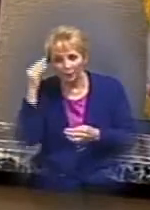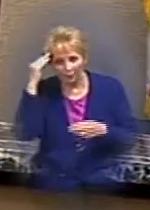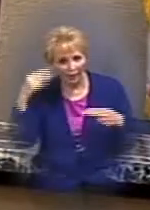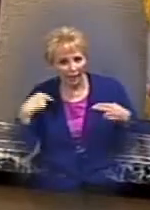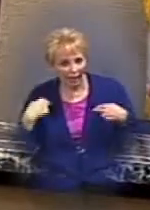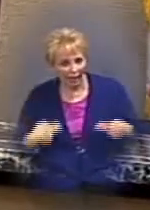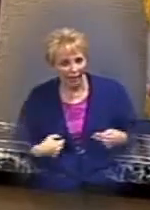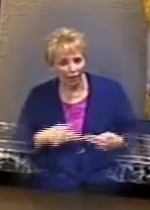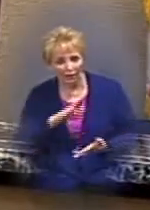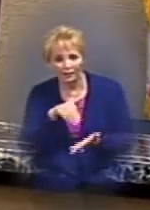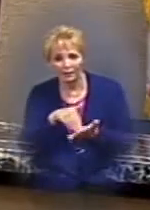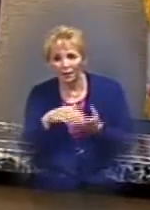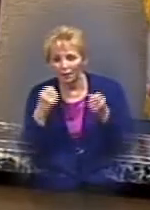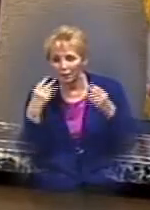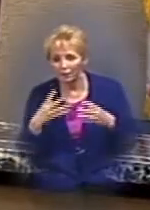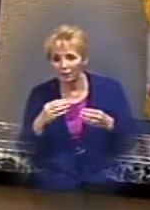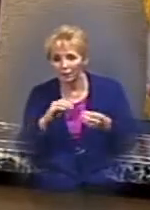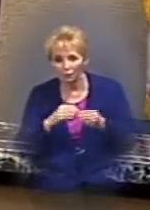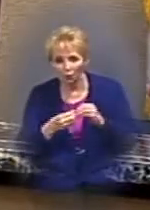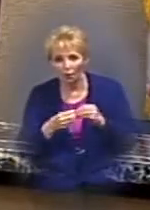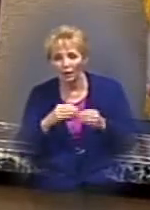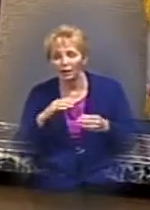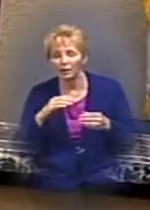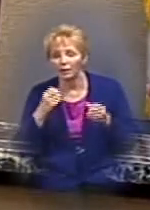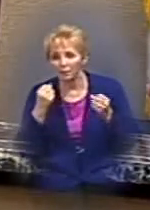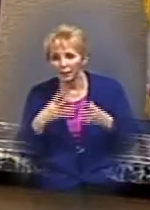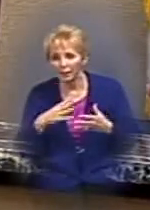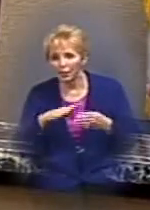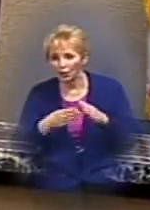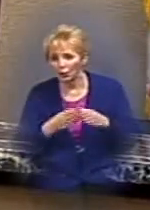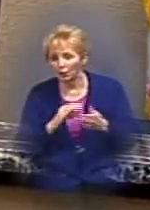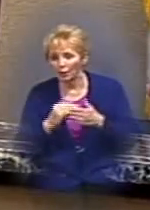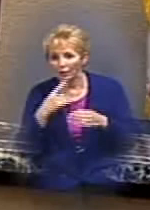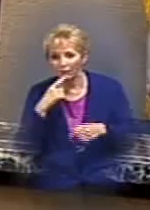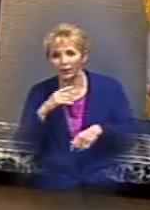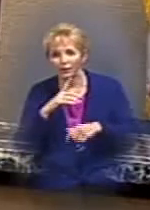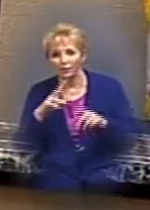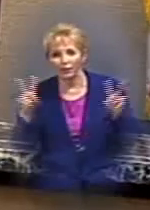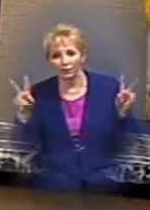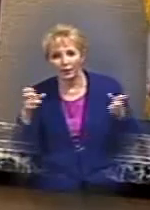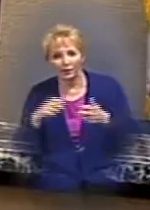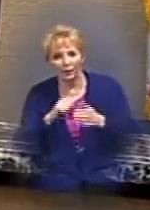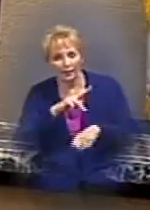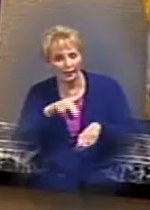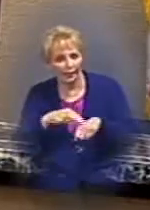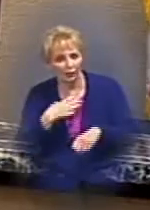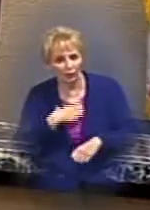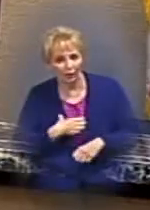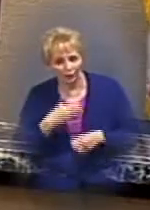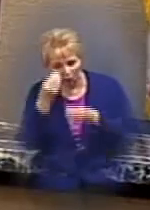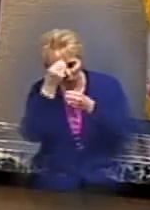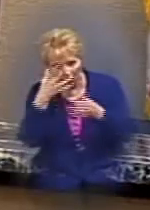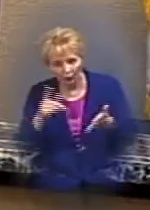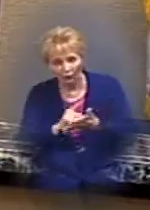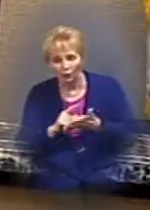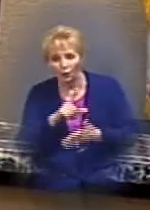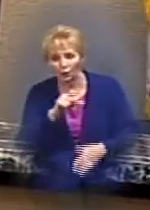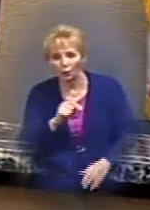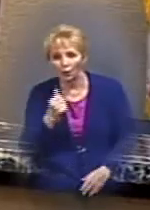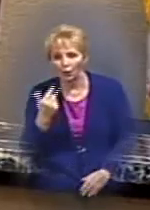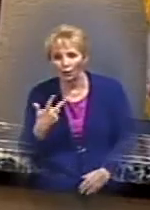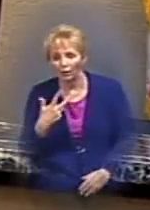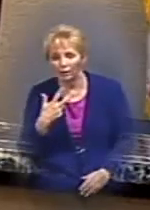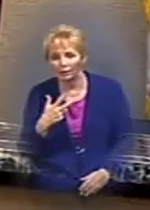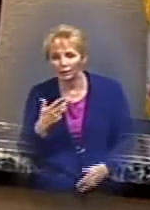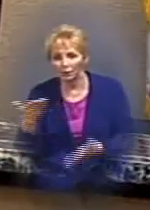Representatives, and many more community partners. And whereas the theme of National Hunger and Homelessness Awareness Week 2013 is Bringing